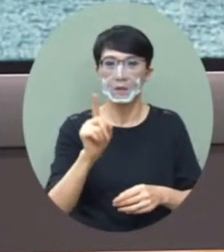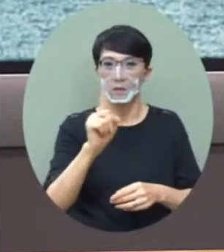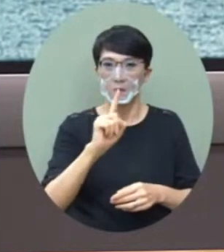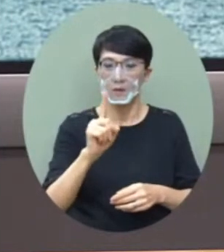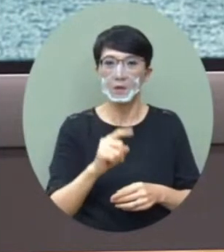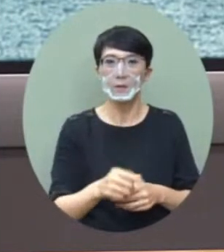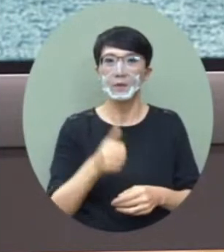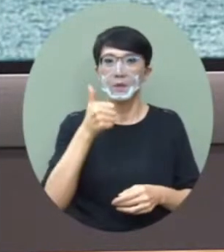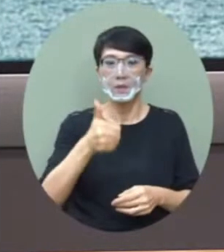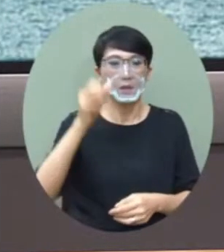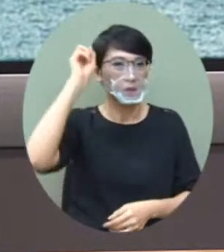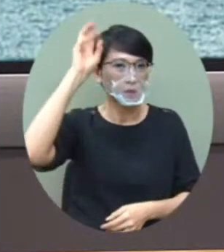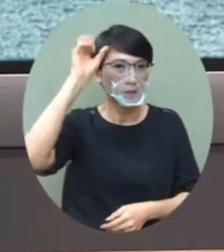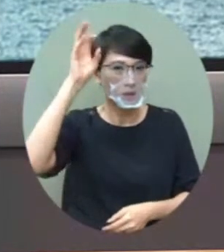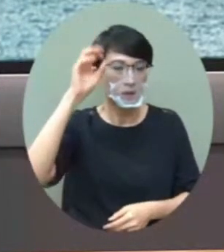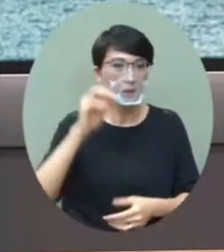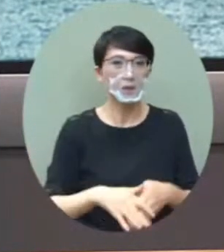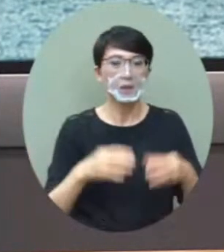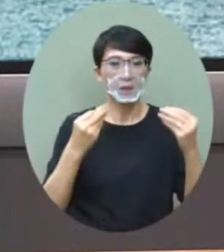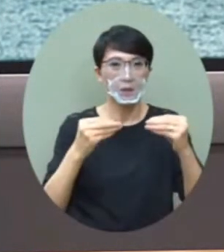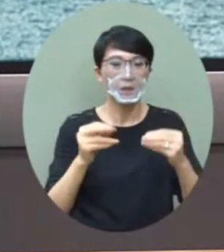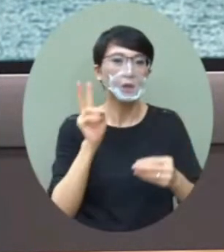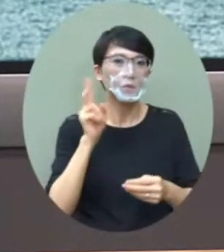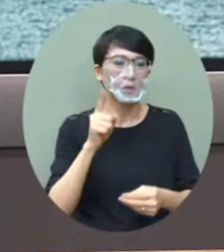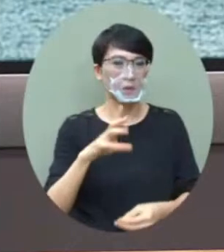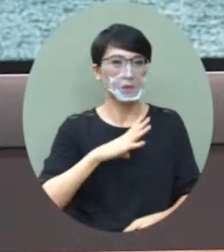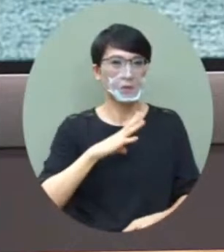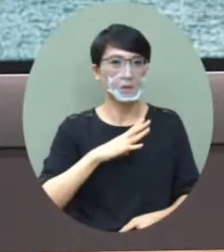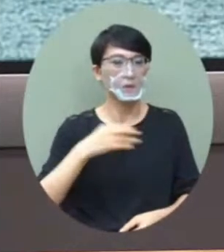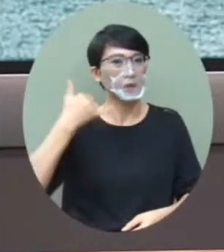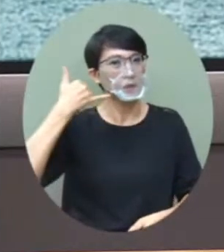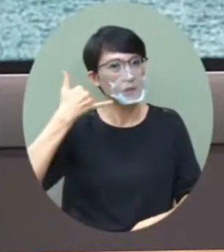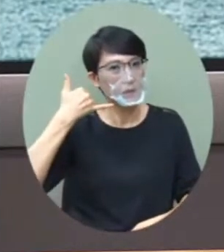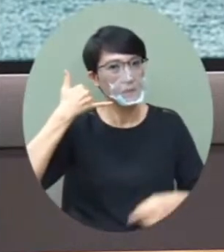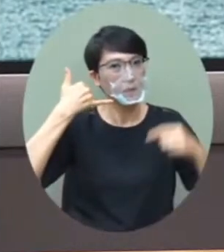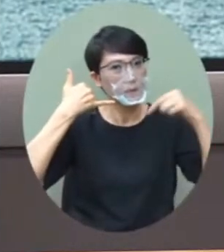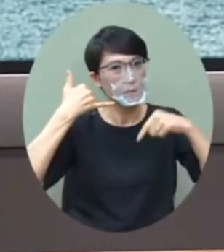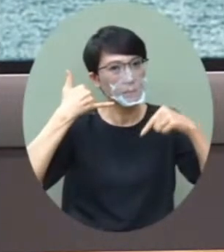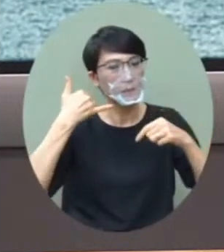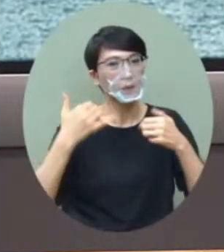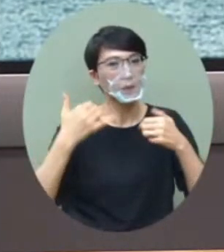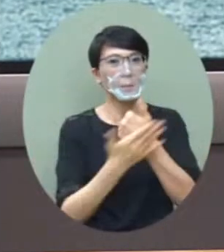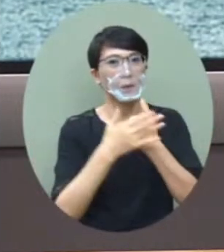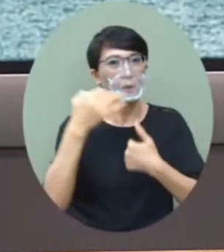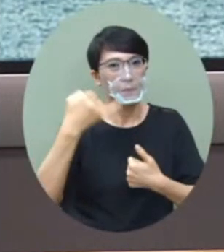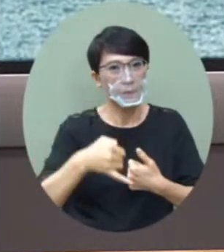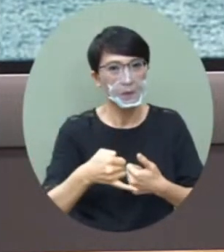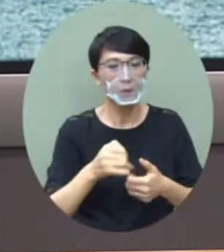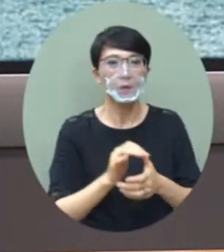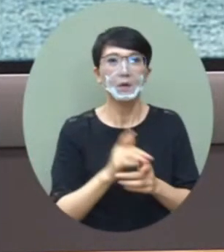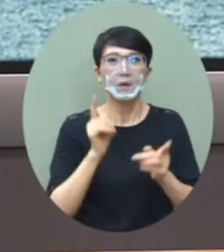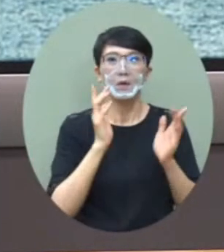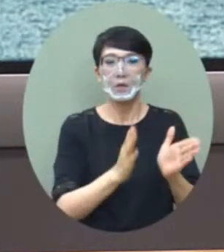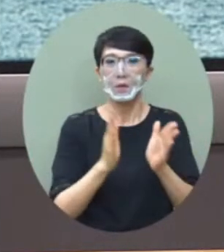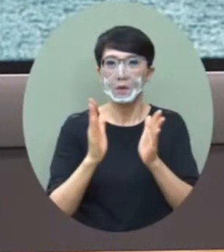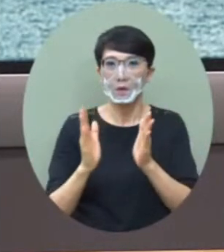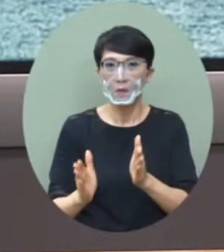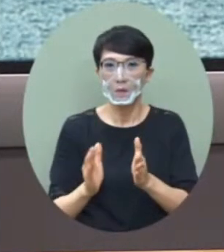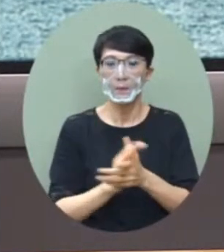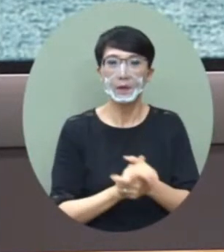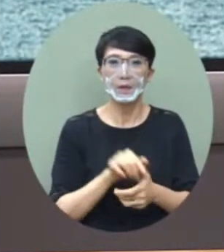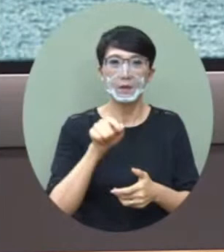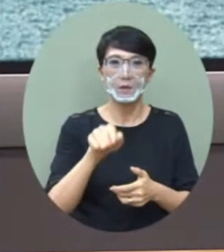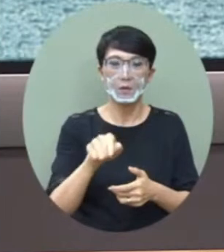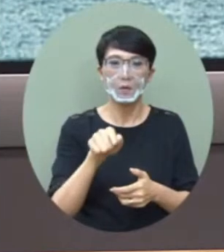our HA hotline, and we will have someone to give you advice. If to a certain